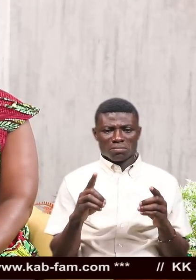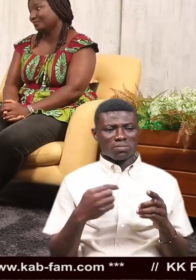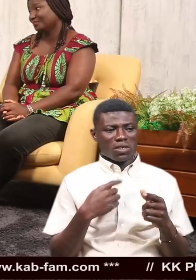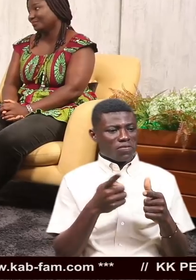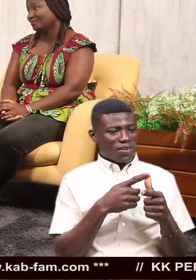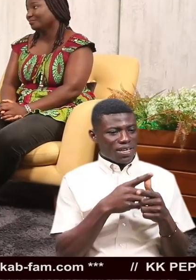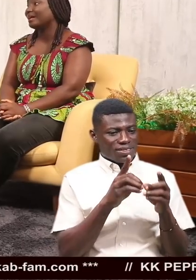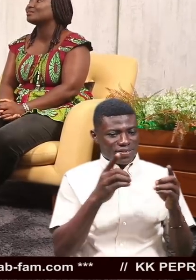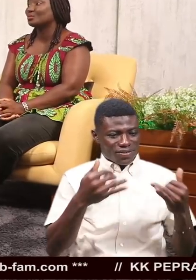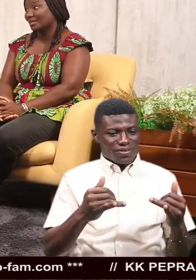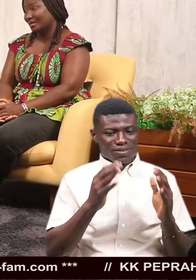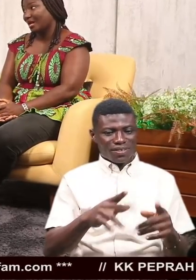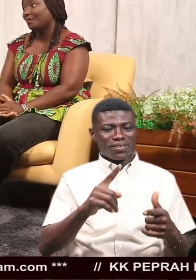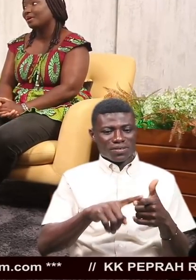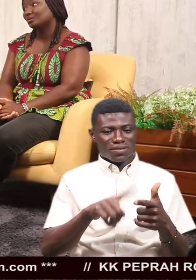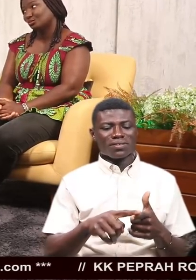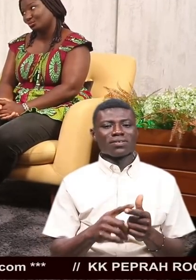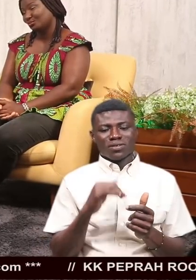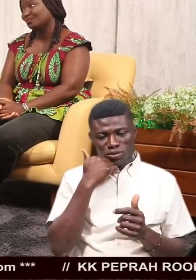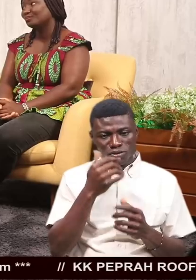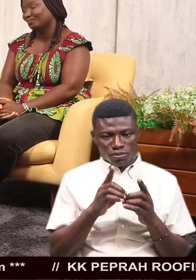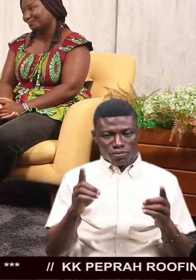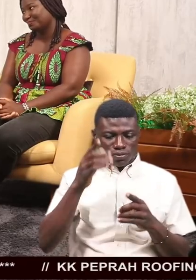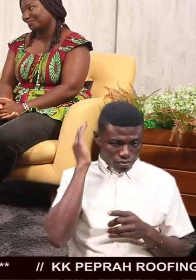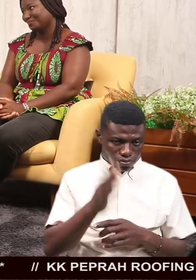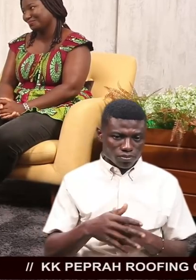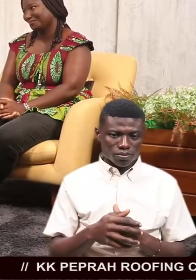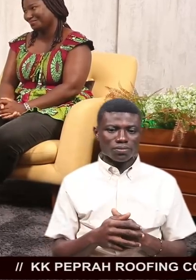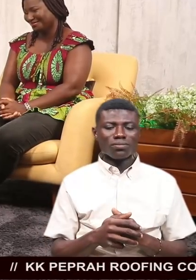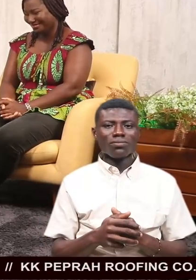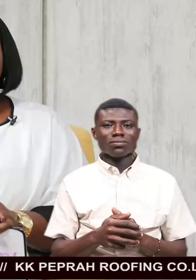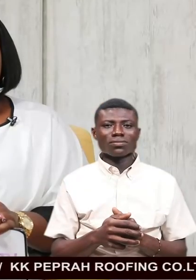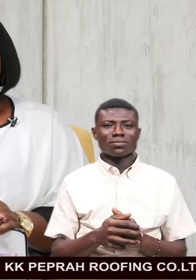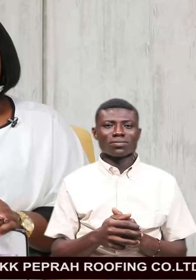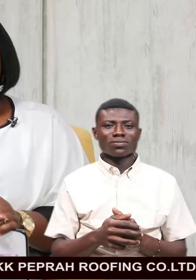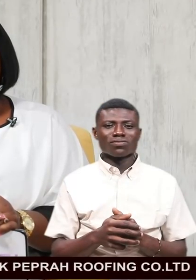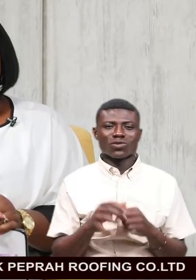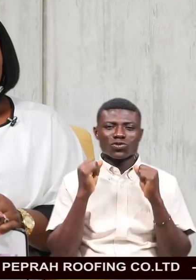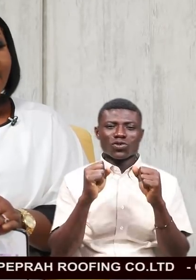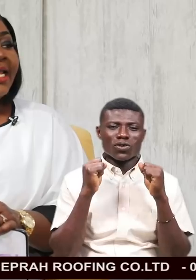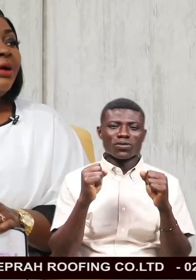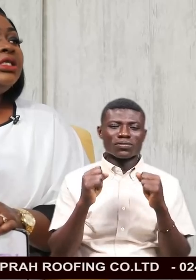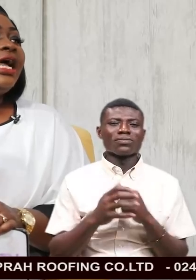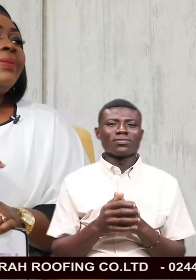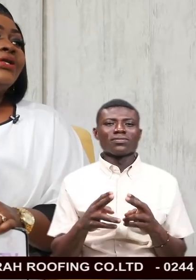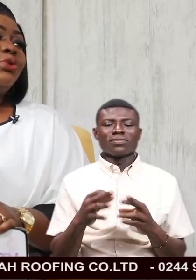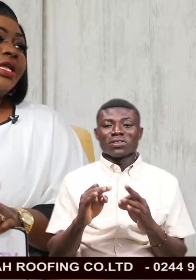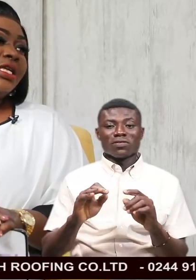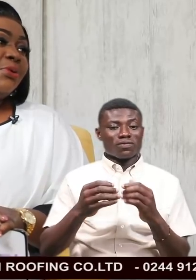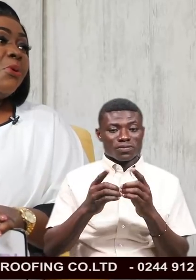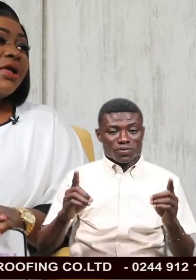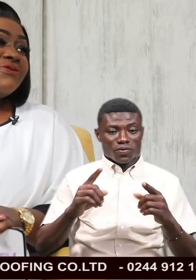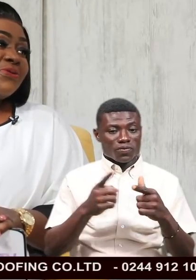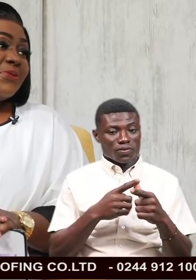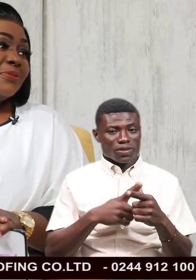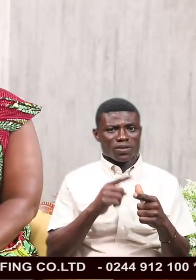2 wagya ware part 1 aka part 2 eye critical ani e wagya part 1